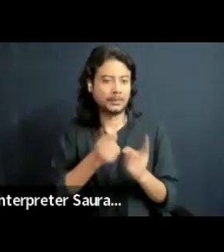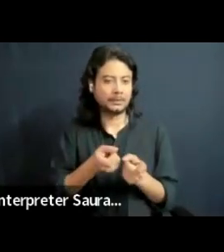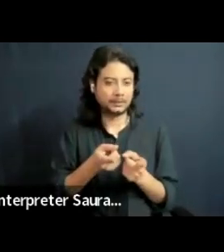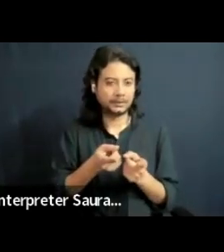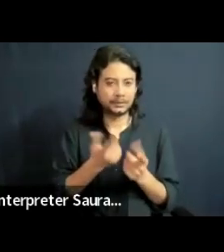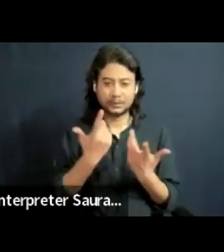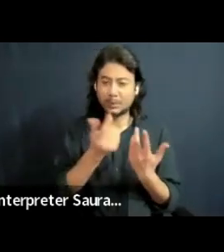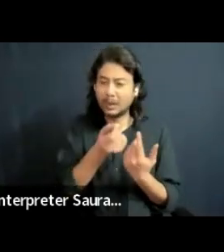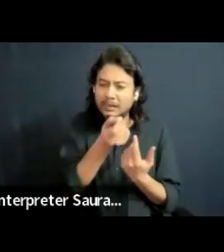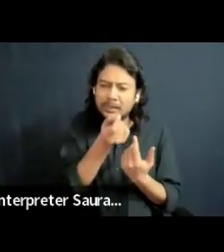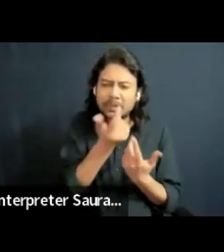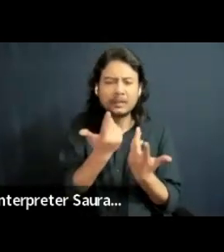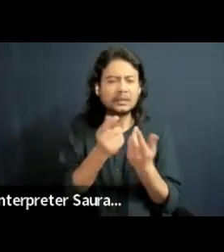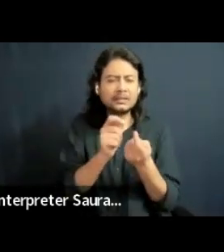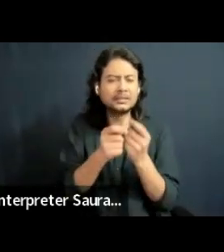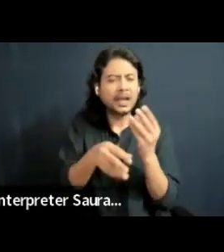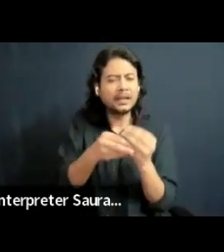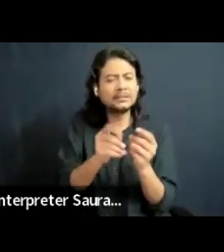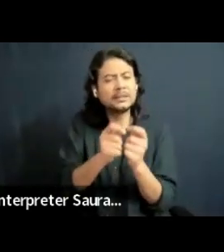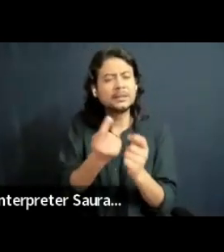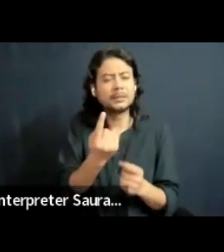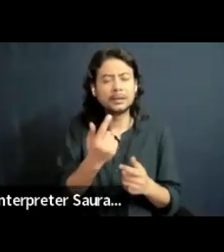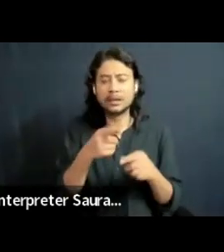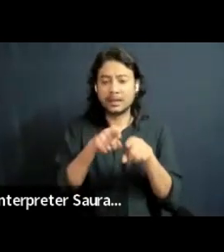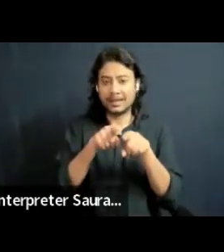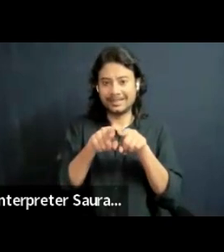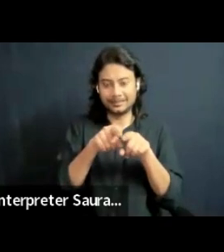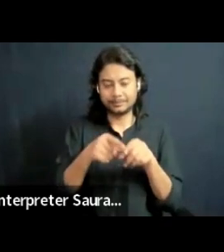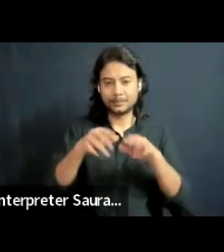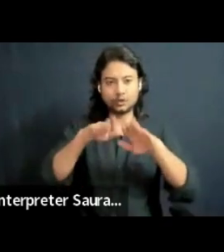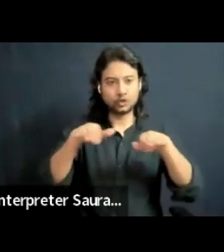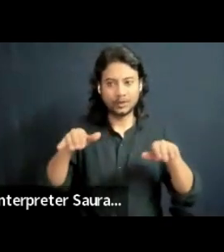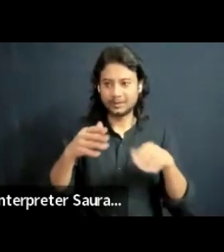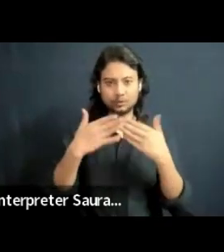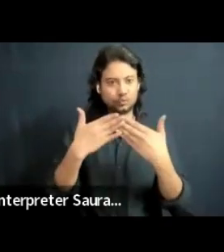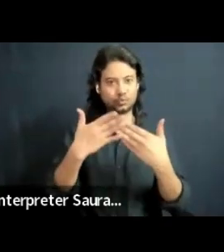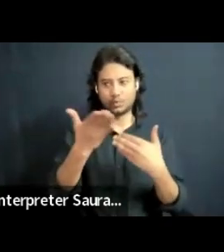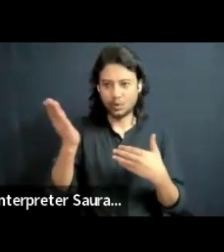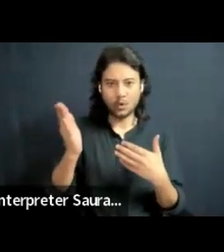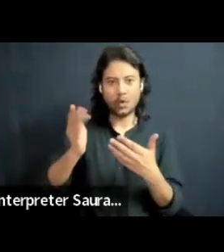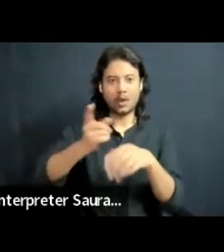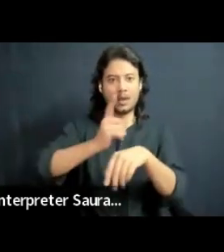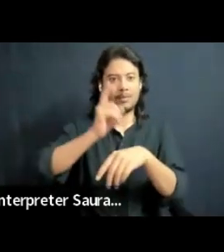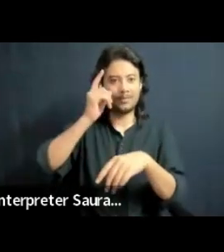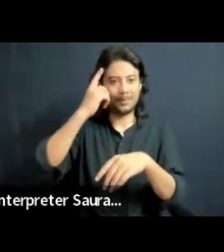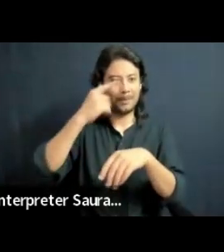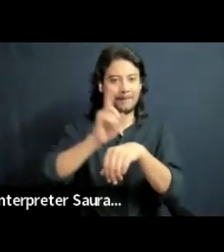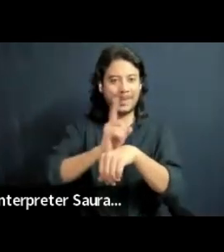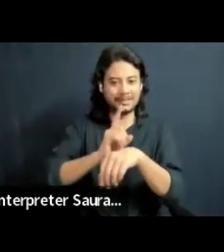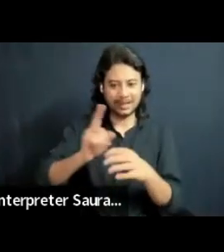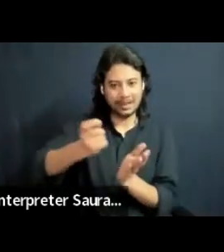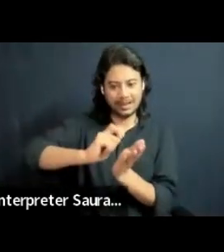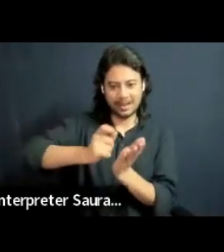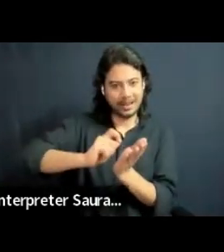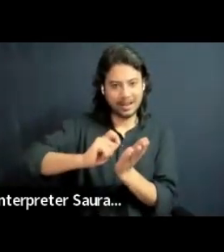it's difficult for her to write with the same pencil that all the other children are using, but she can write that with the pencil